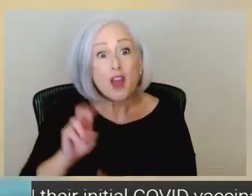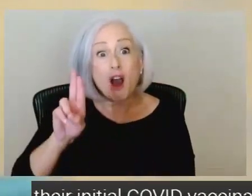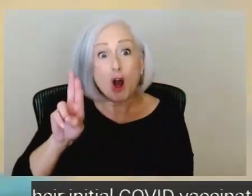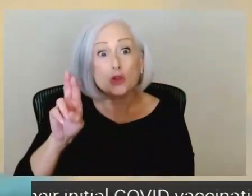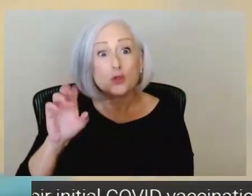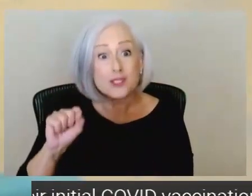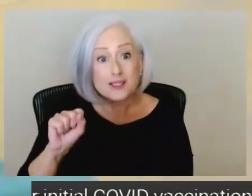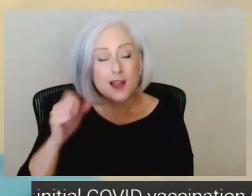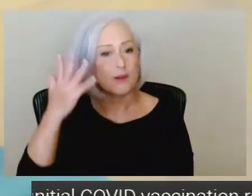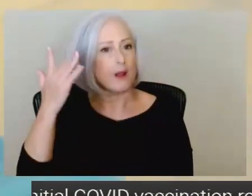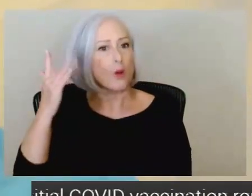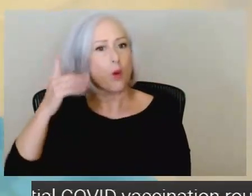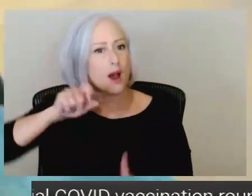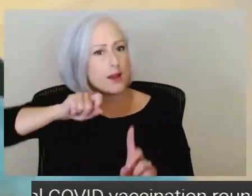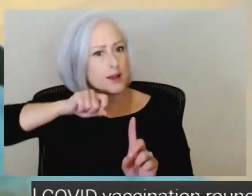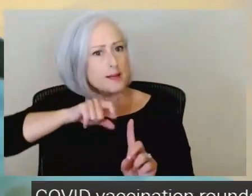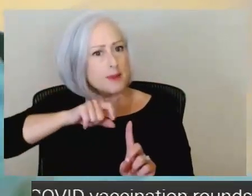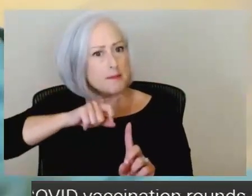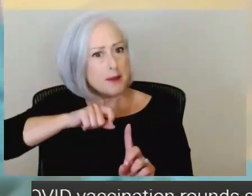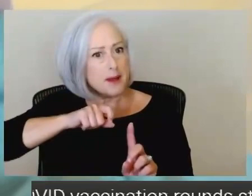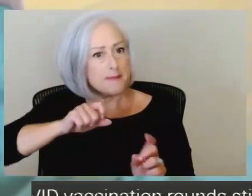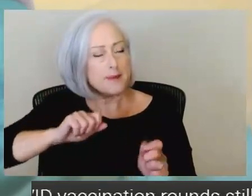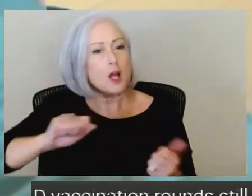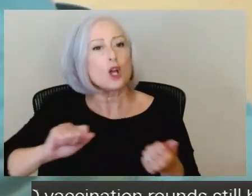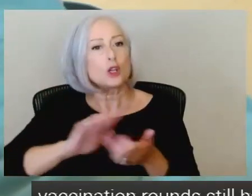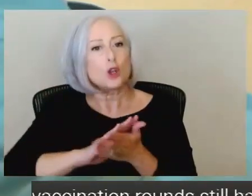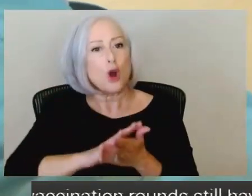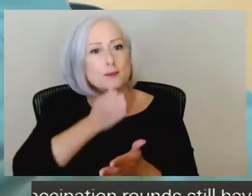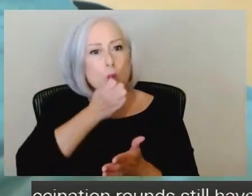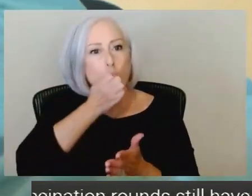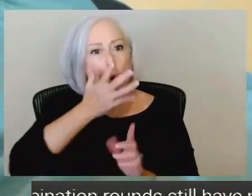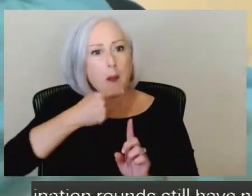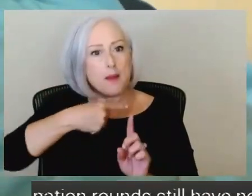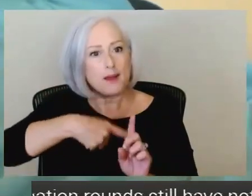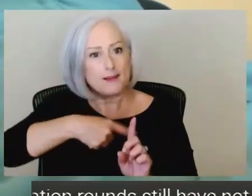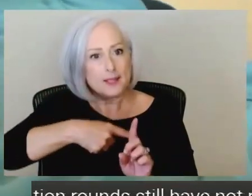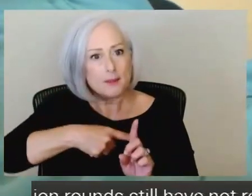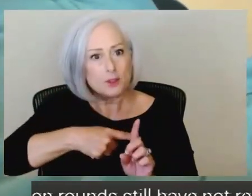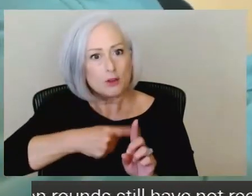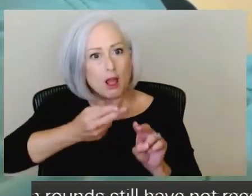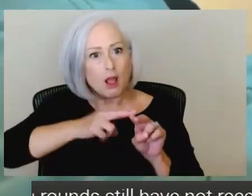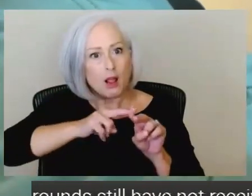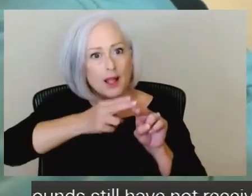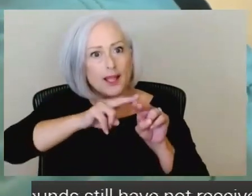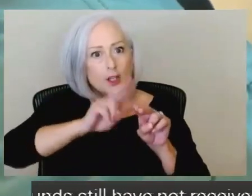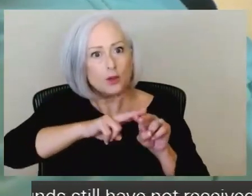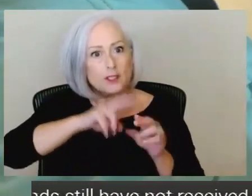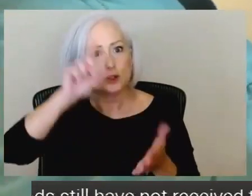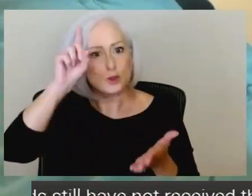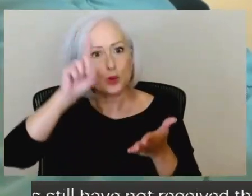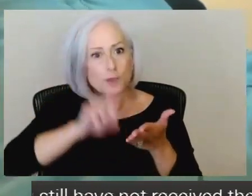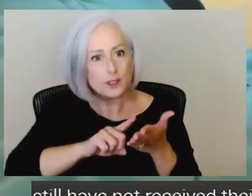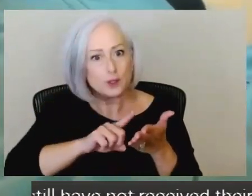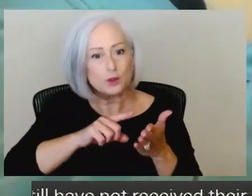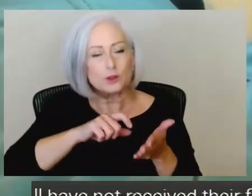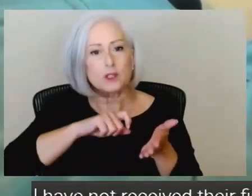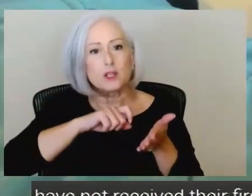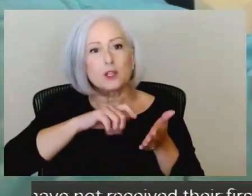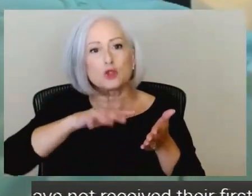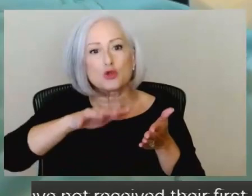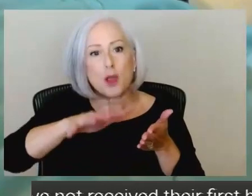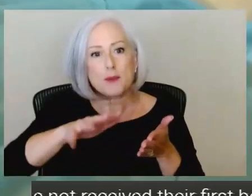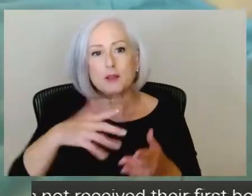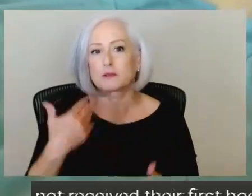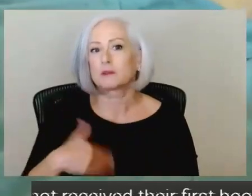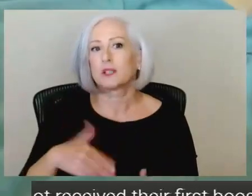part of the brain where the tremor is coming from and tries to eliminate the tremor, that's amazing. I